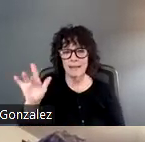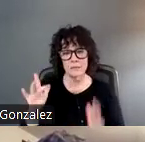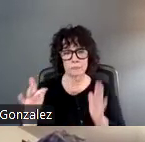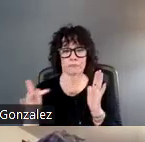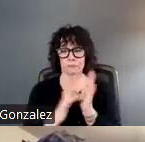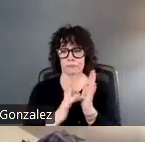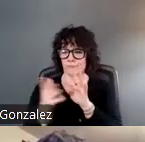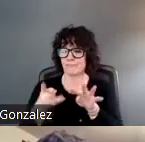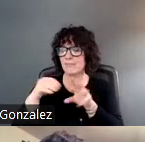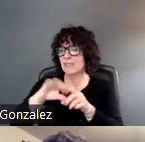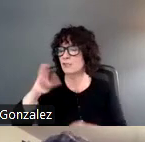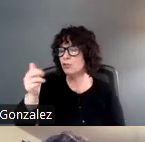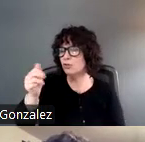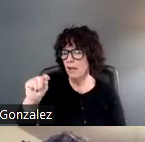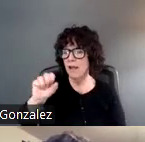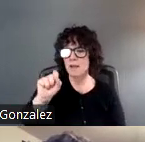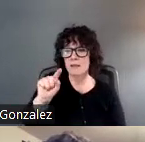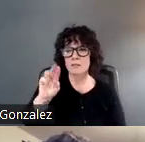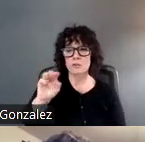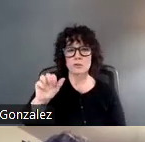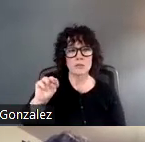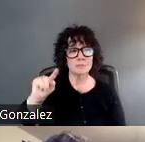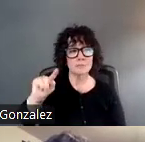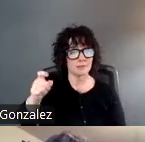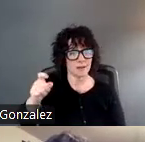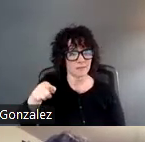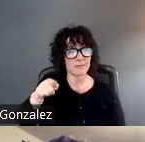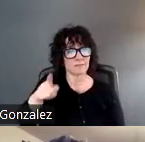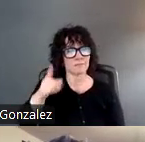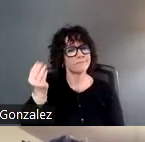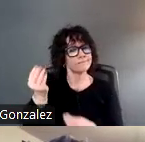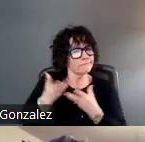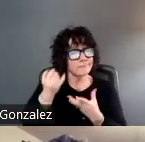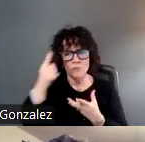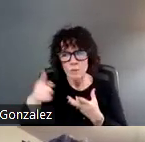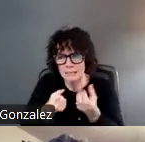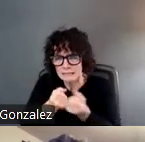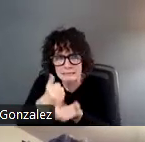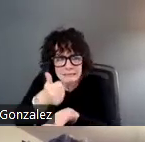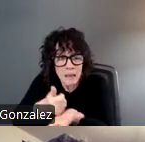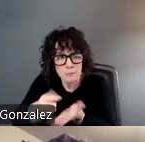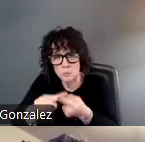support accessing that link. And a note, this session is being recorded.